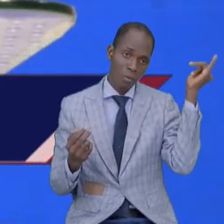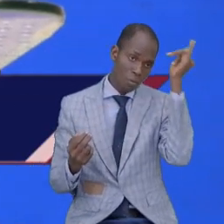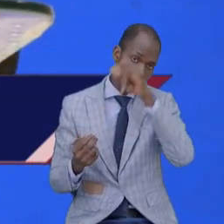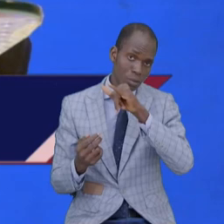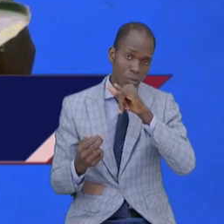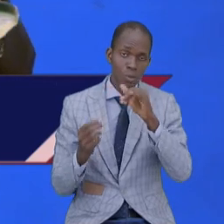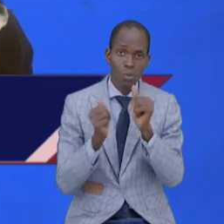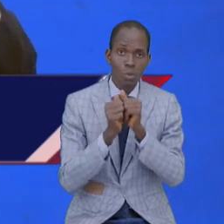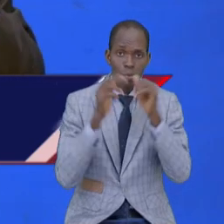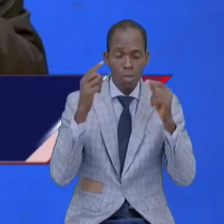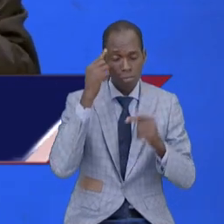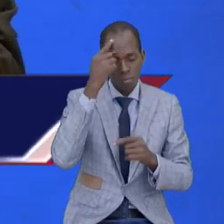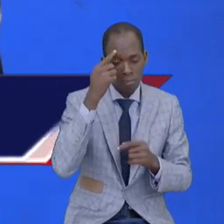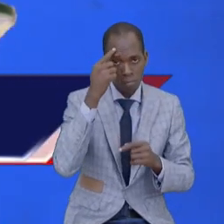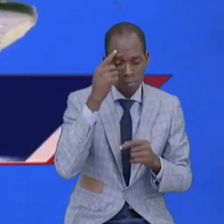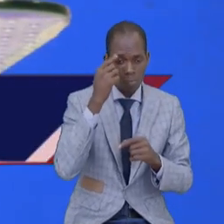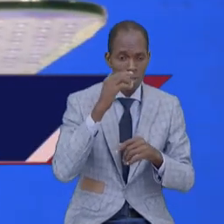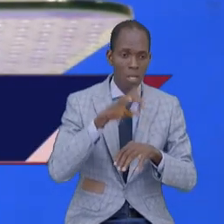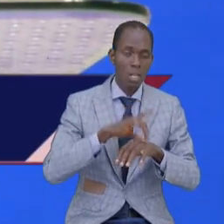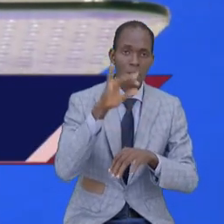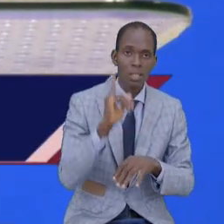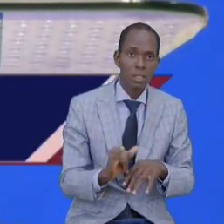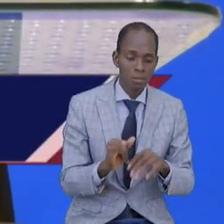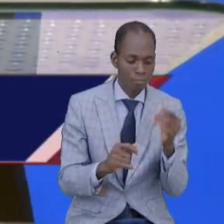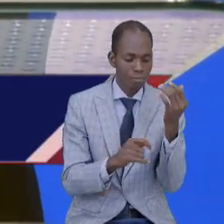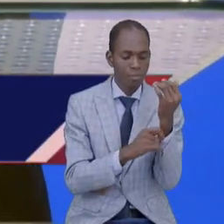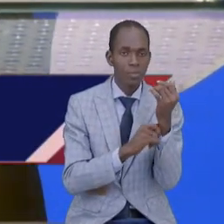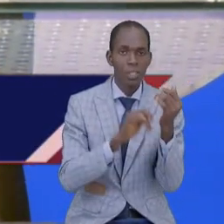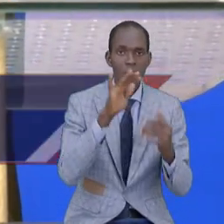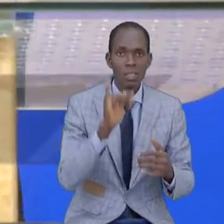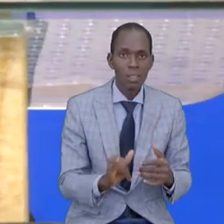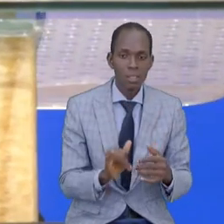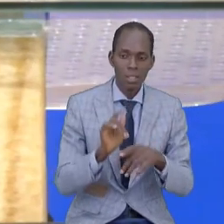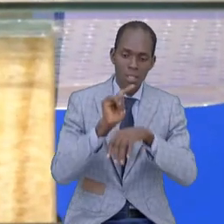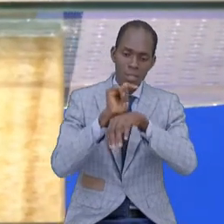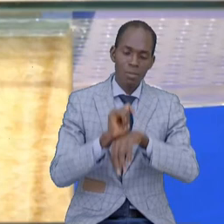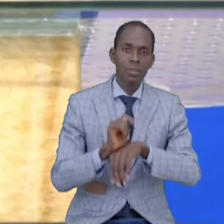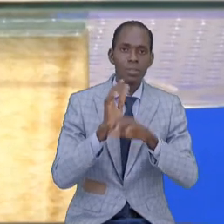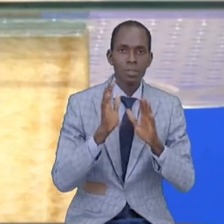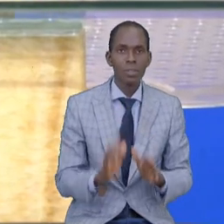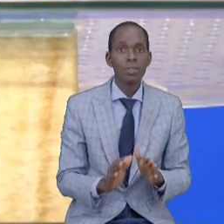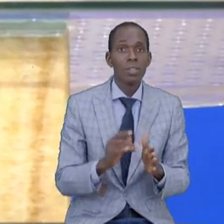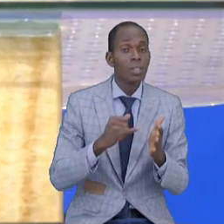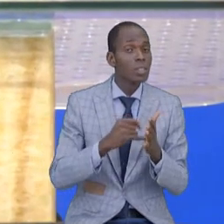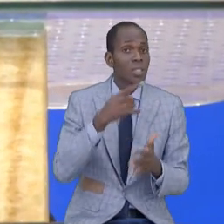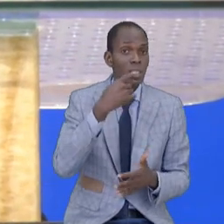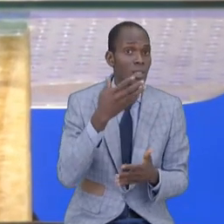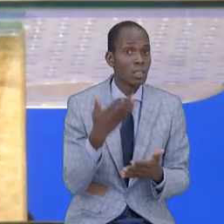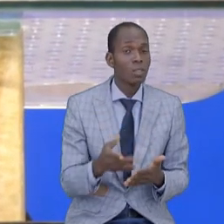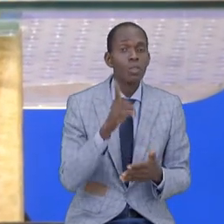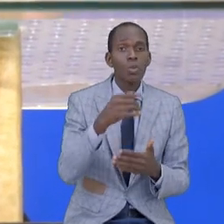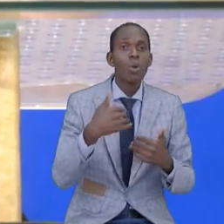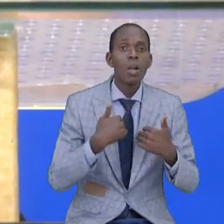thoughtless, carnal, fleshly, traditional, he says, you have